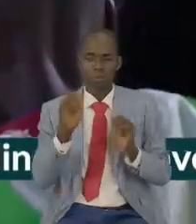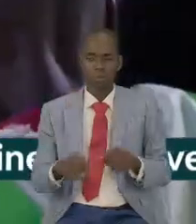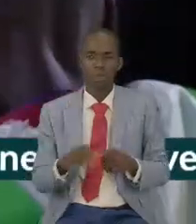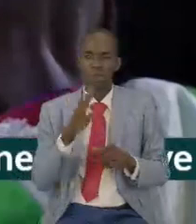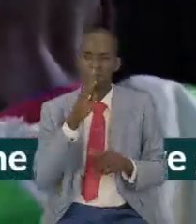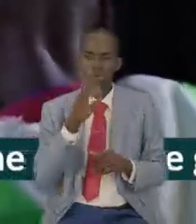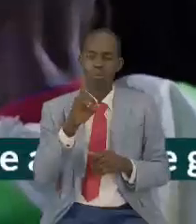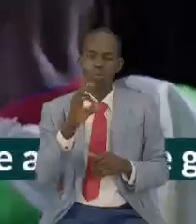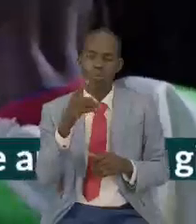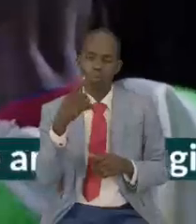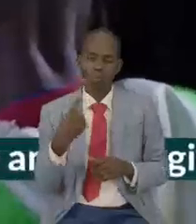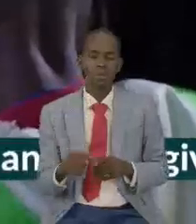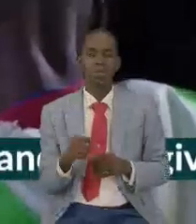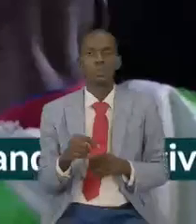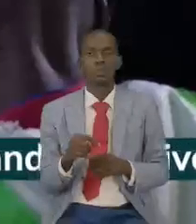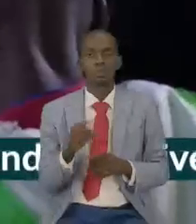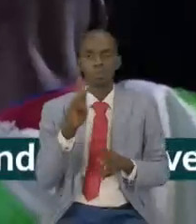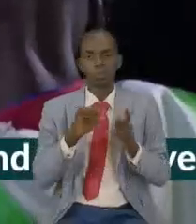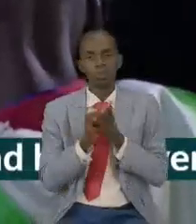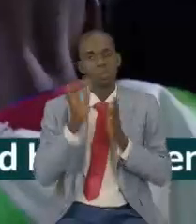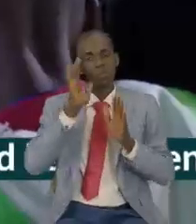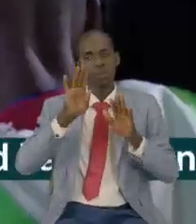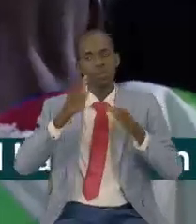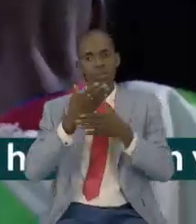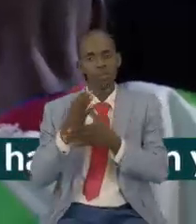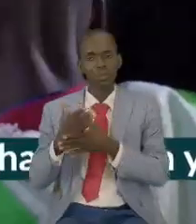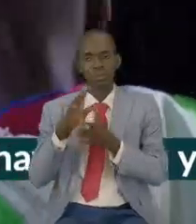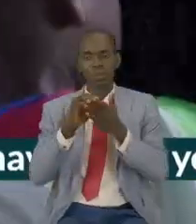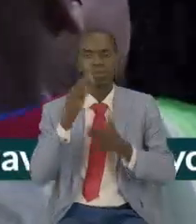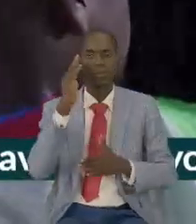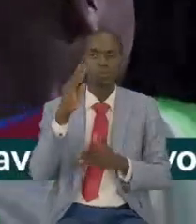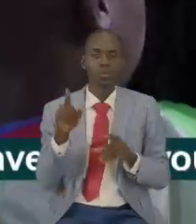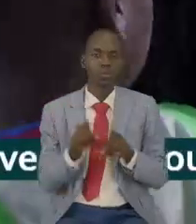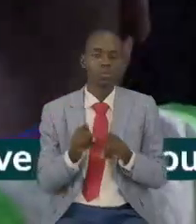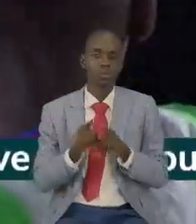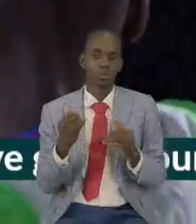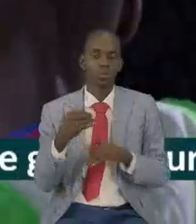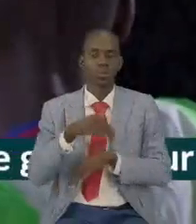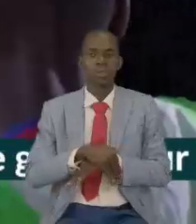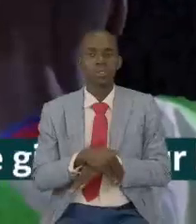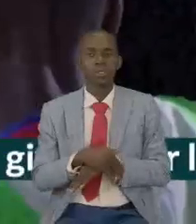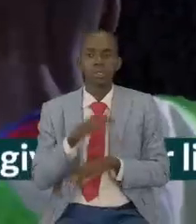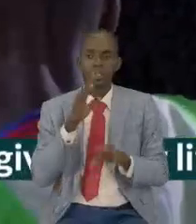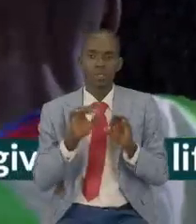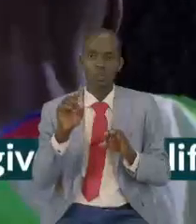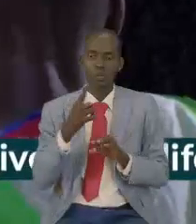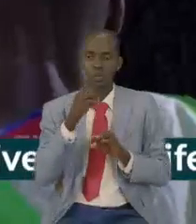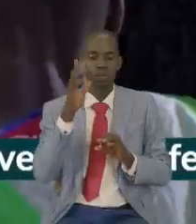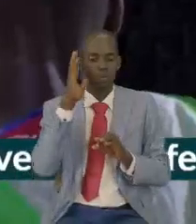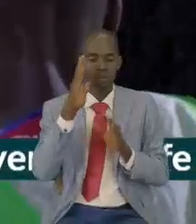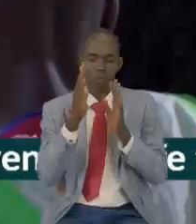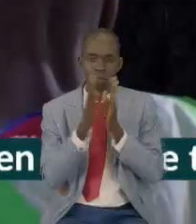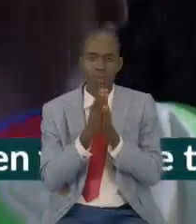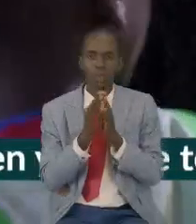to you, send miracle to you there, and you'll receive miracle tonight. So be praying now, those who are done, be praying